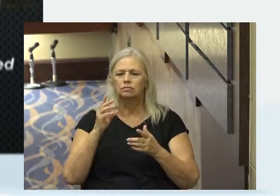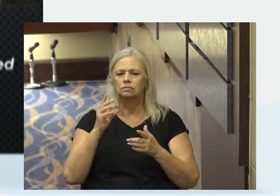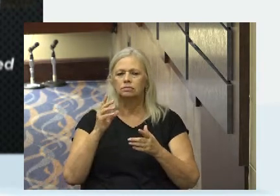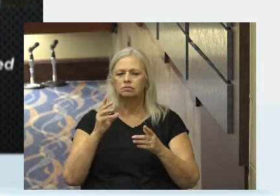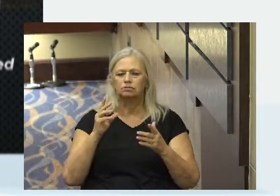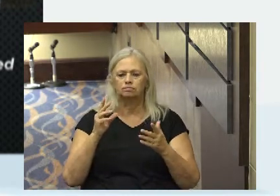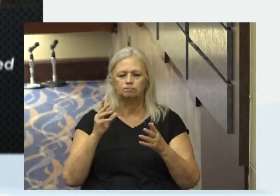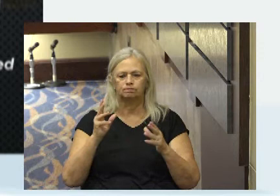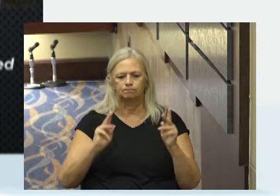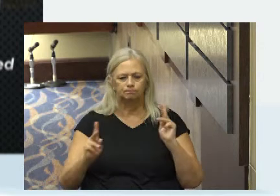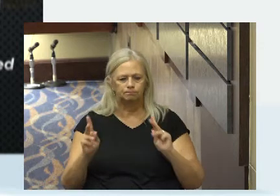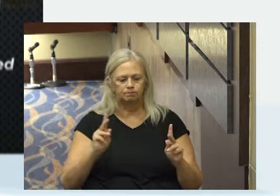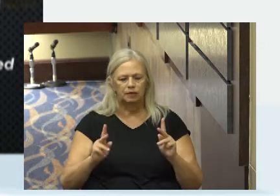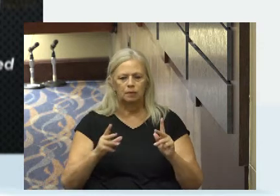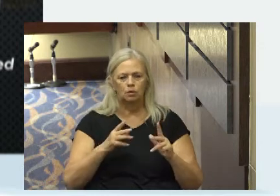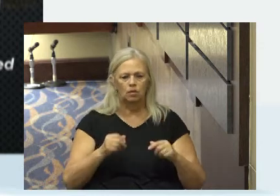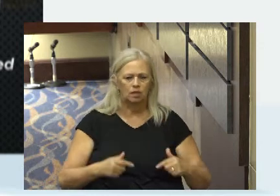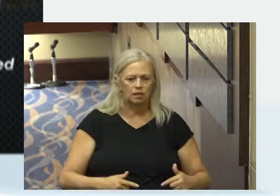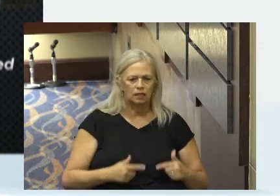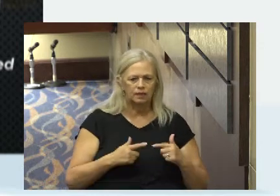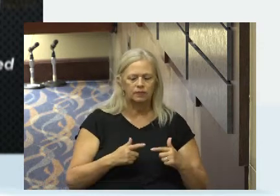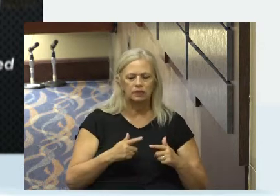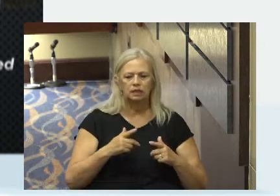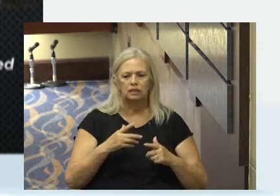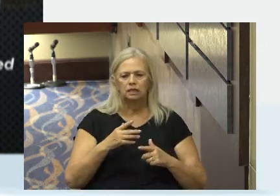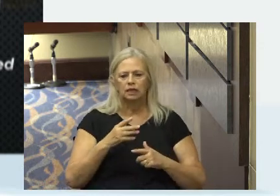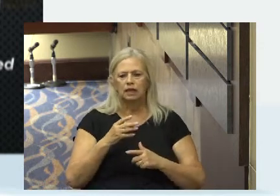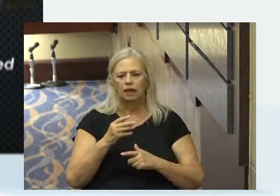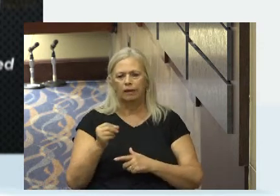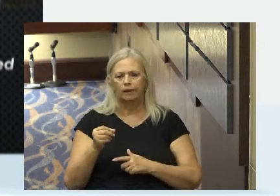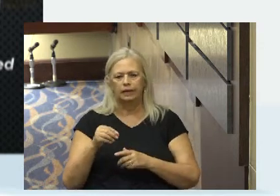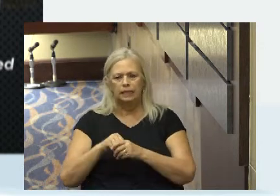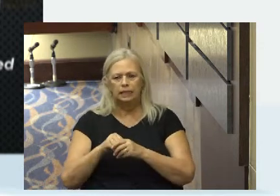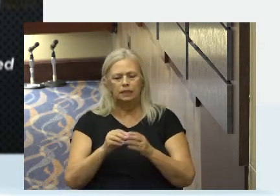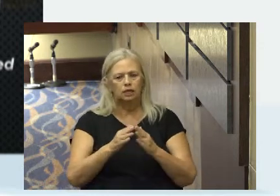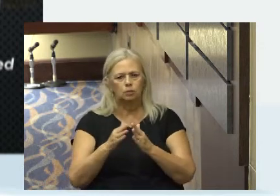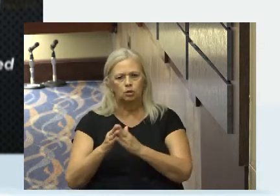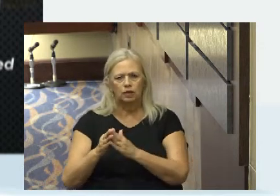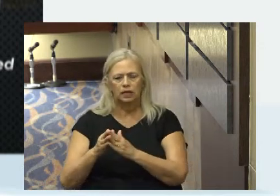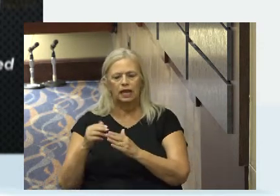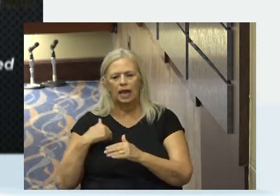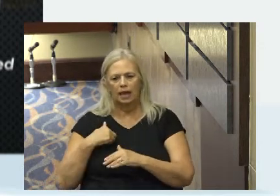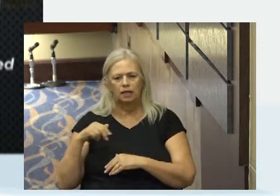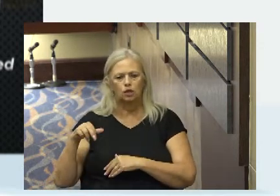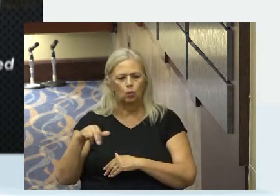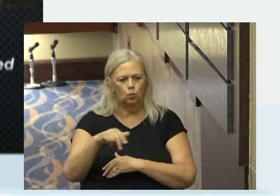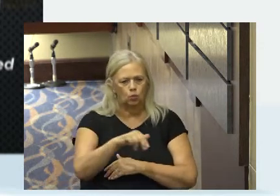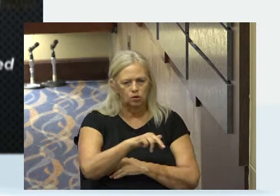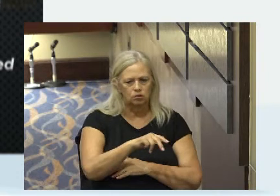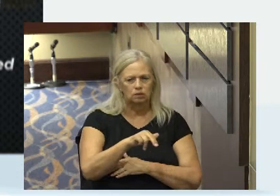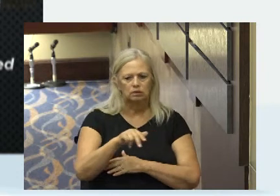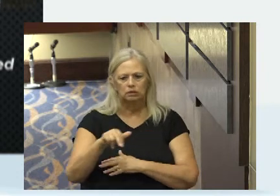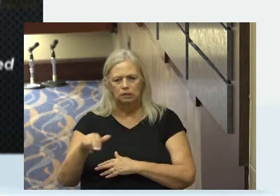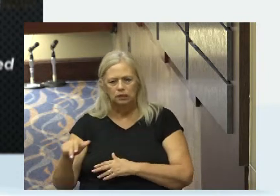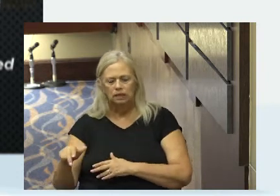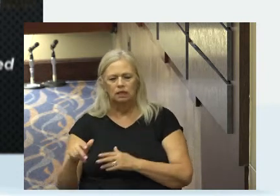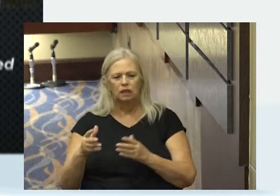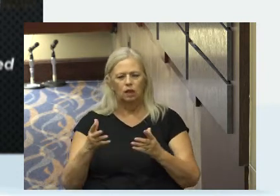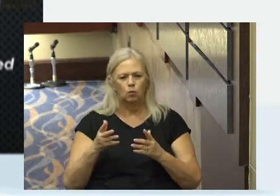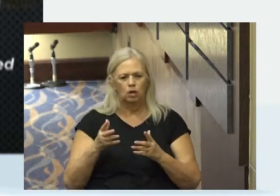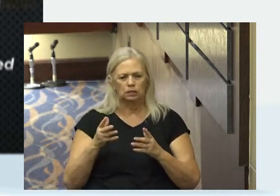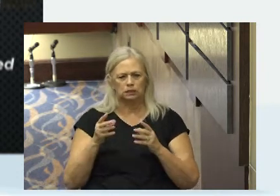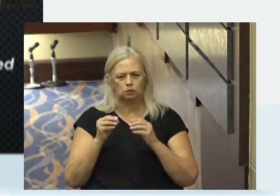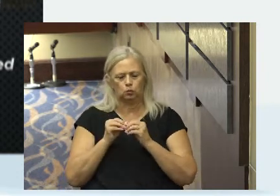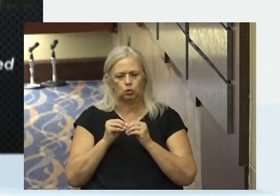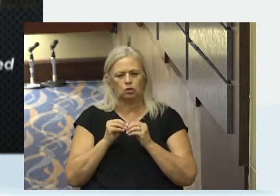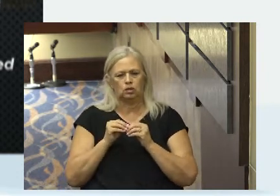people living and residing in the community and walking back and forth, that they wanted a much more inviting area underneath the interstate when